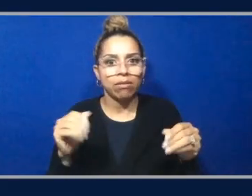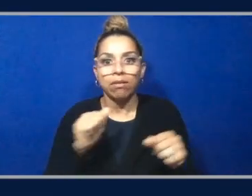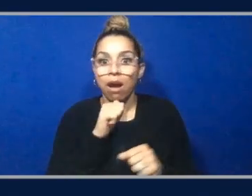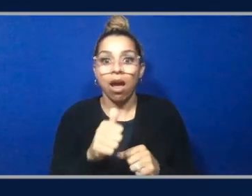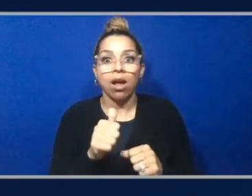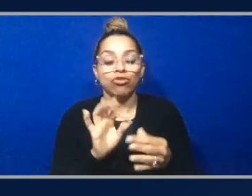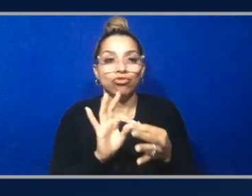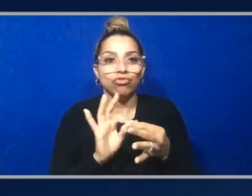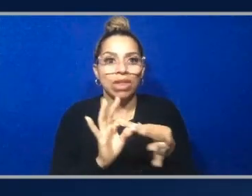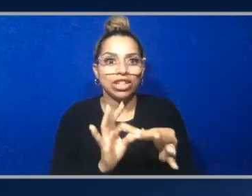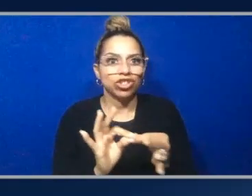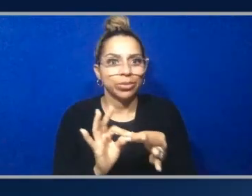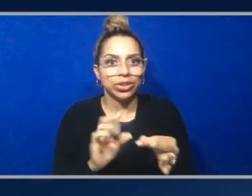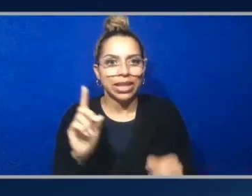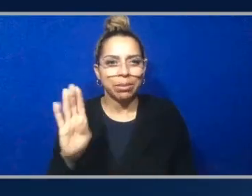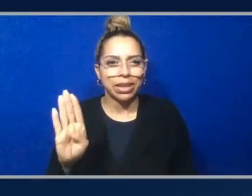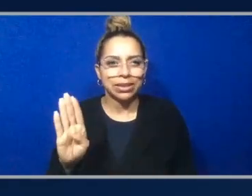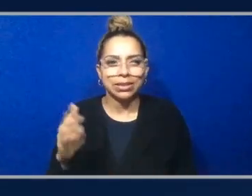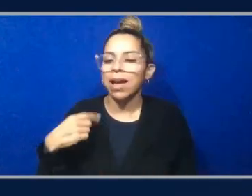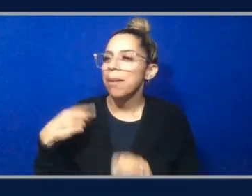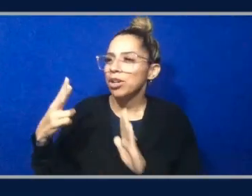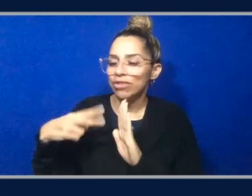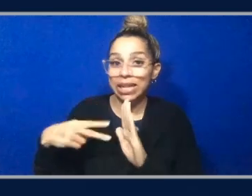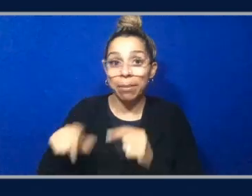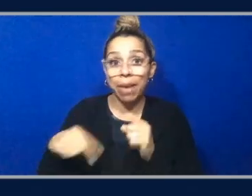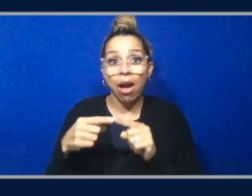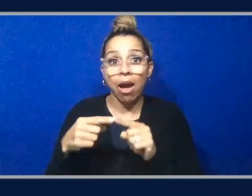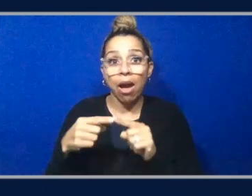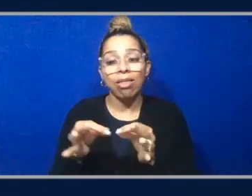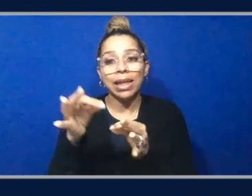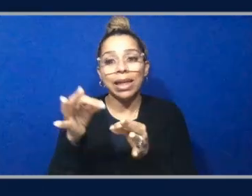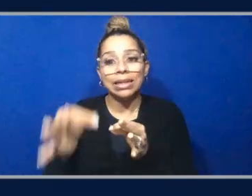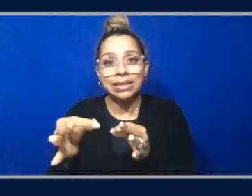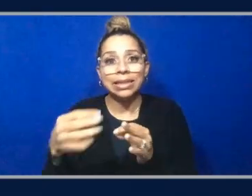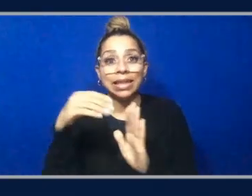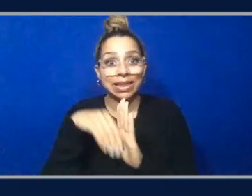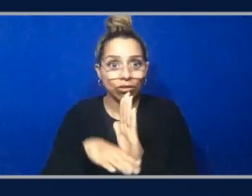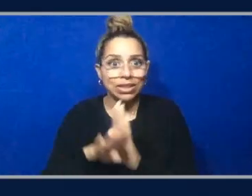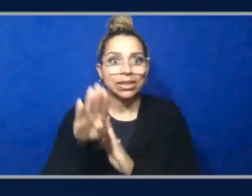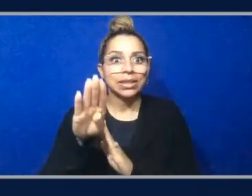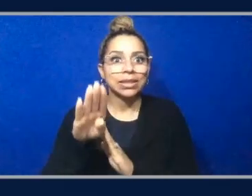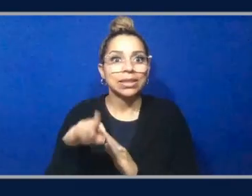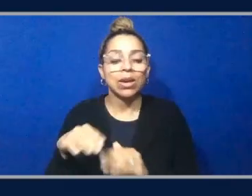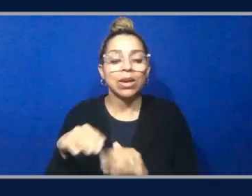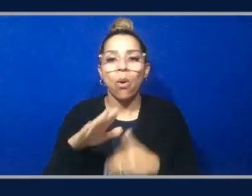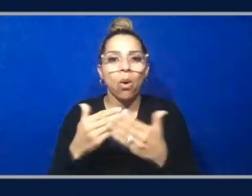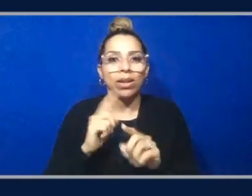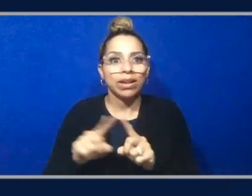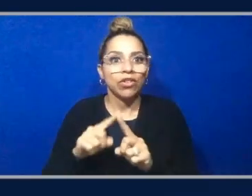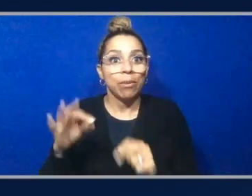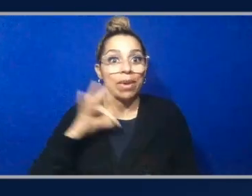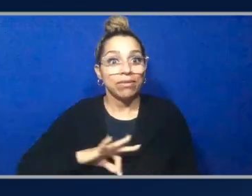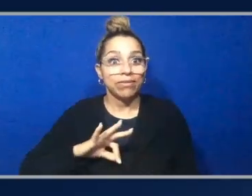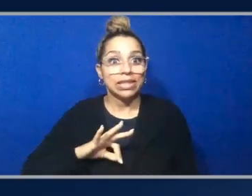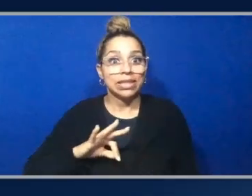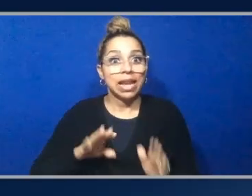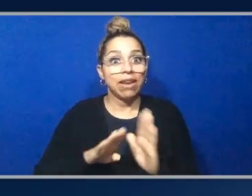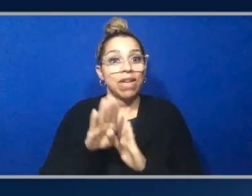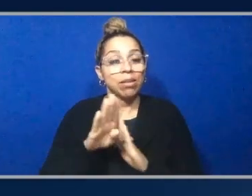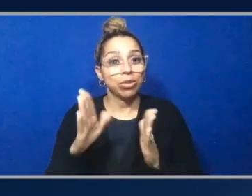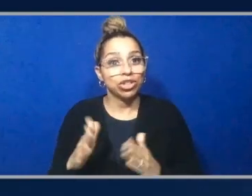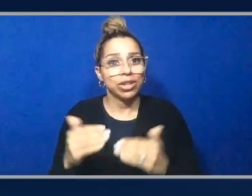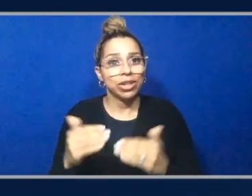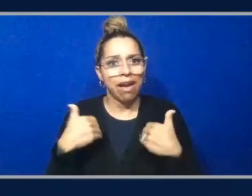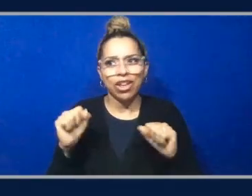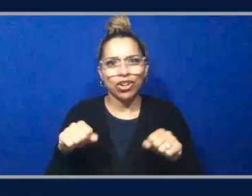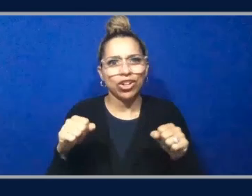that resiliency, that latency, that availability, and all of those benefits that developers get, and they could, spend that time doing something else.